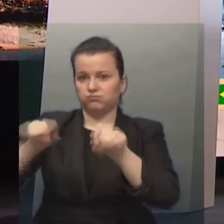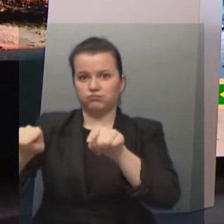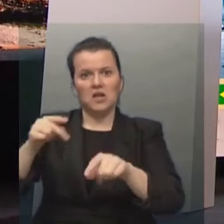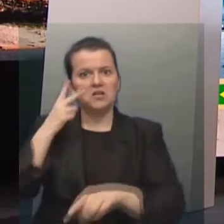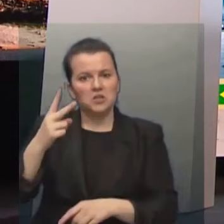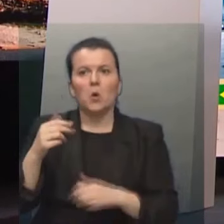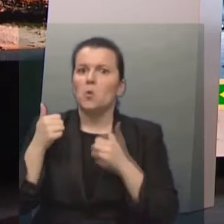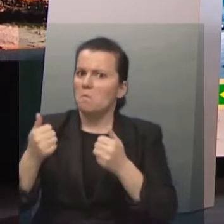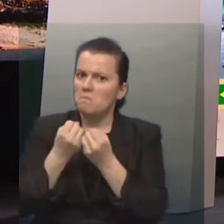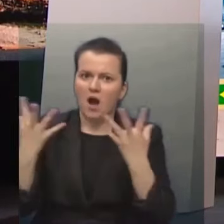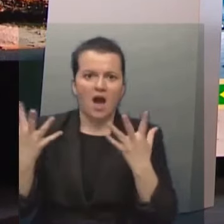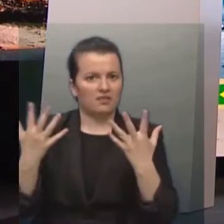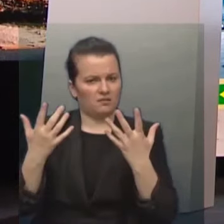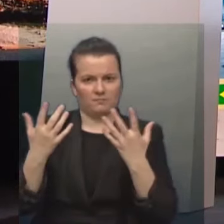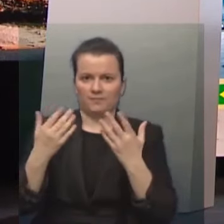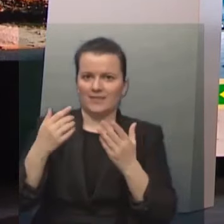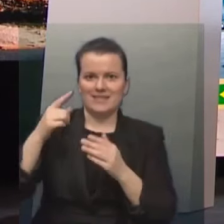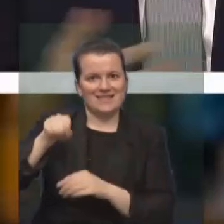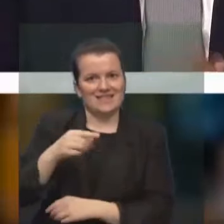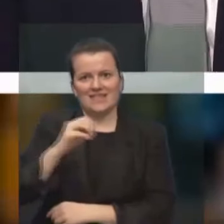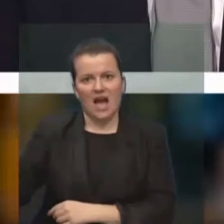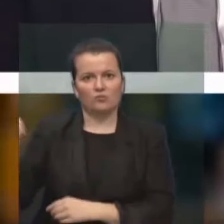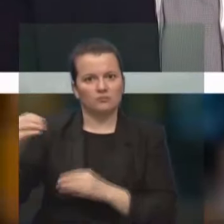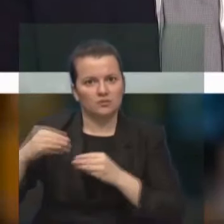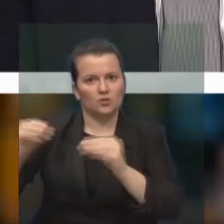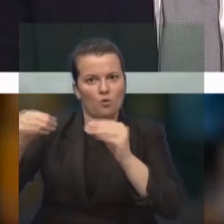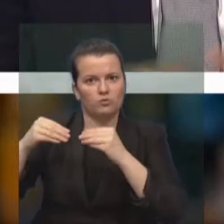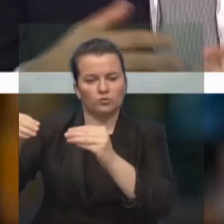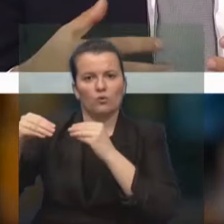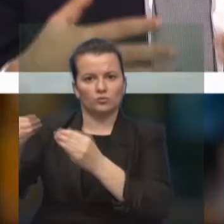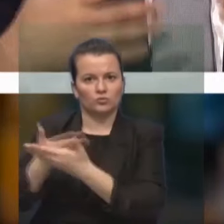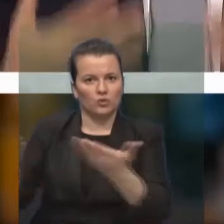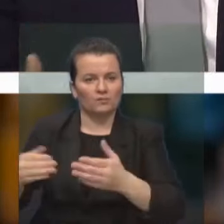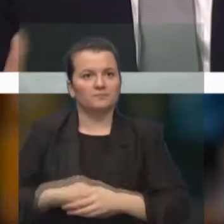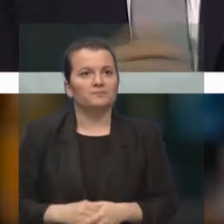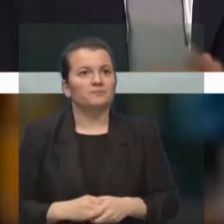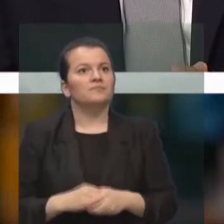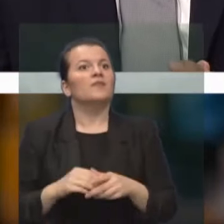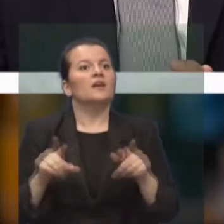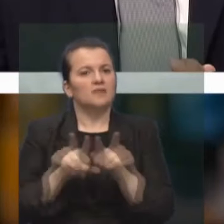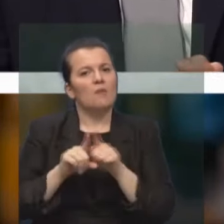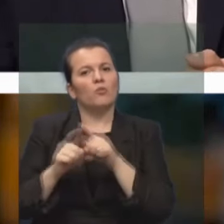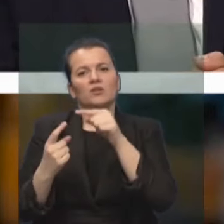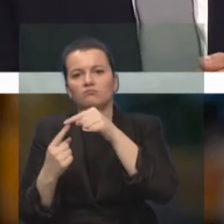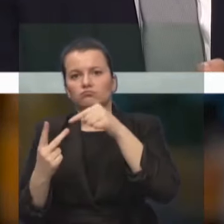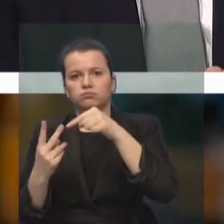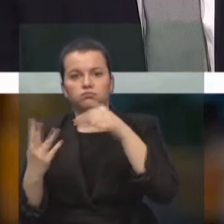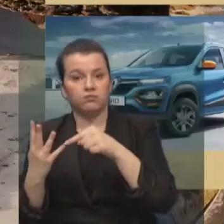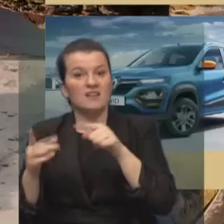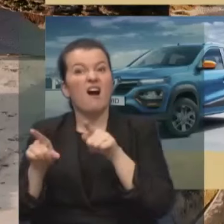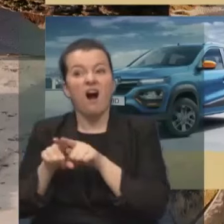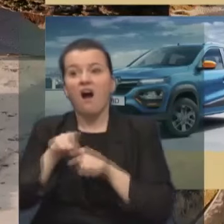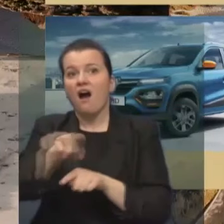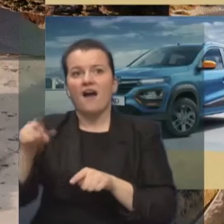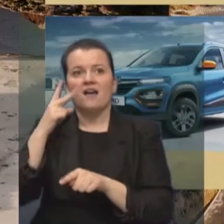sold in a matter of weeks. In Brazil, with the success of Sandero, Duster, and Kwid, Renault improved profitability